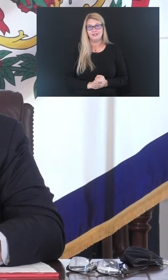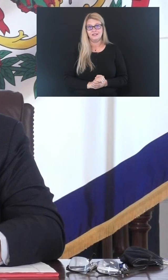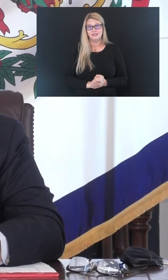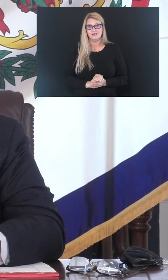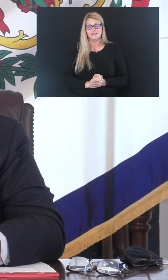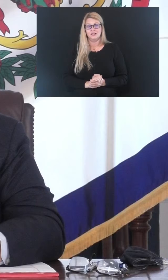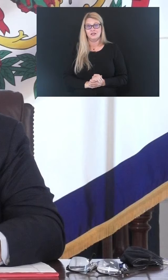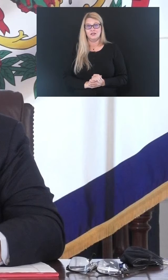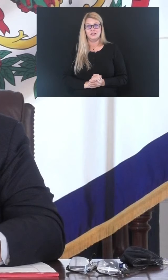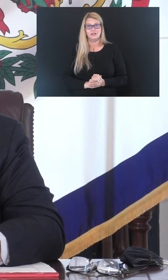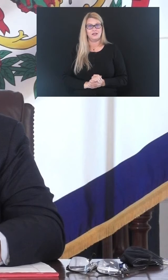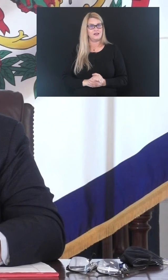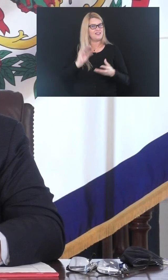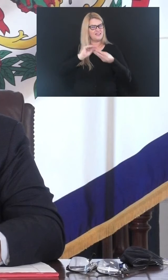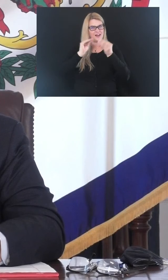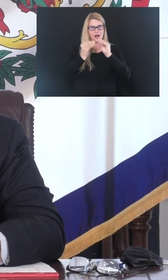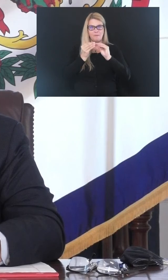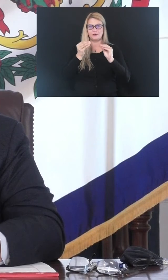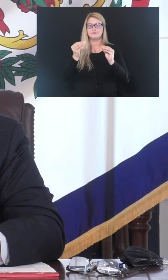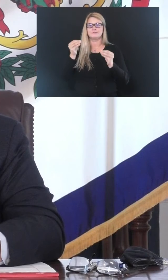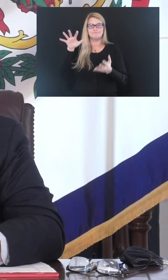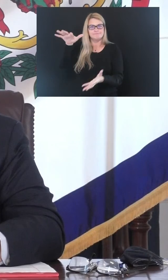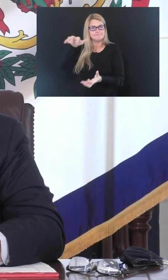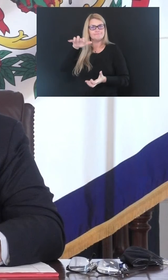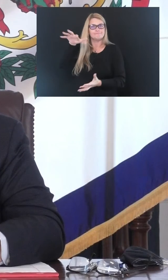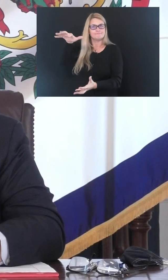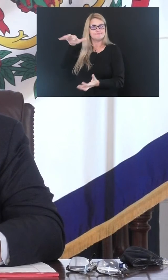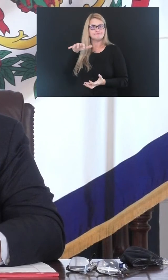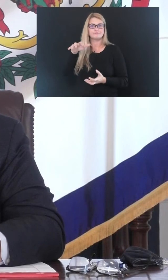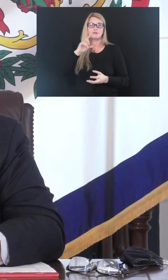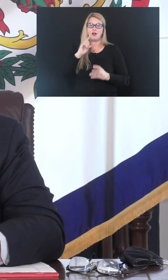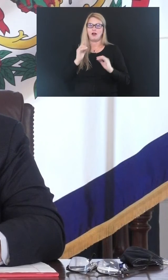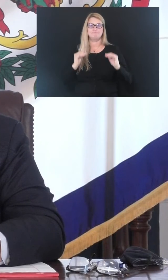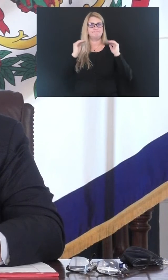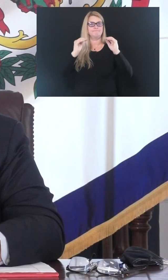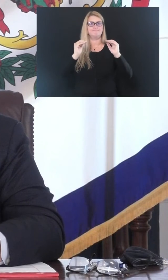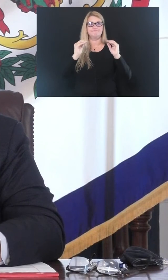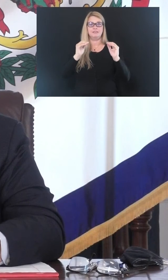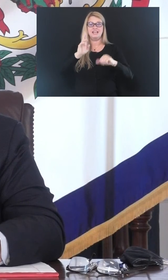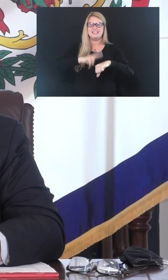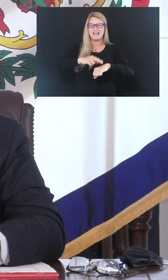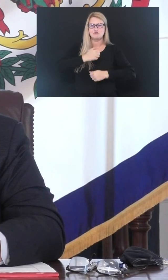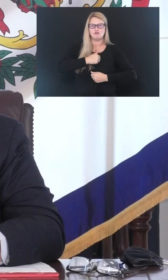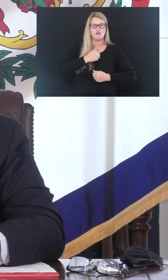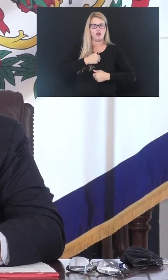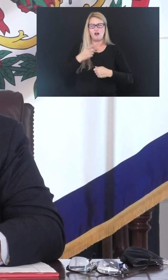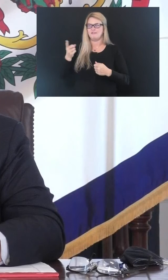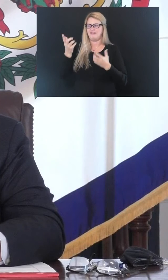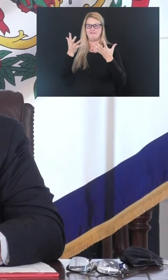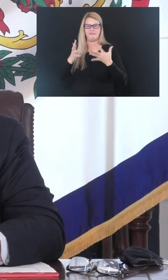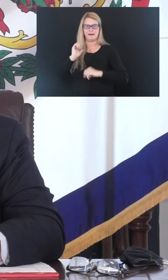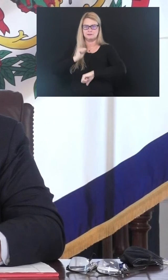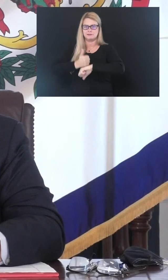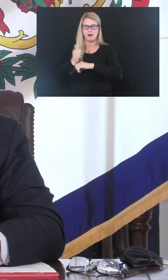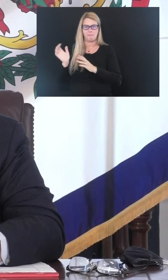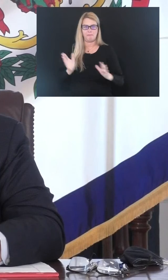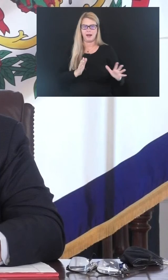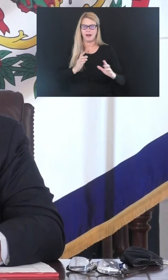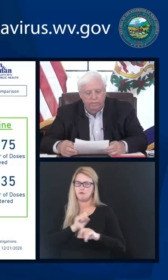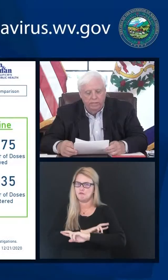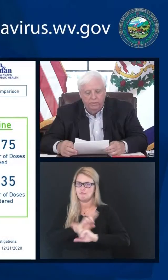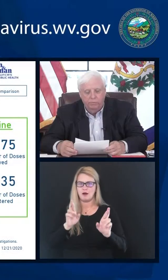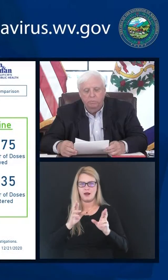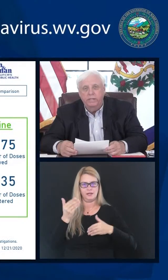So it's bumping up really fast. You know, the National Guard all over this. There's all kinds of stuff on our